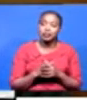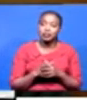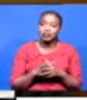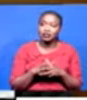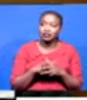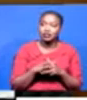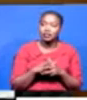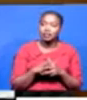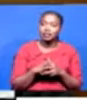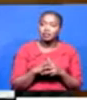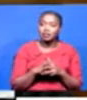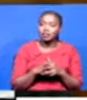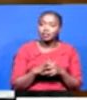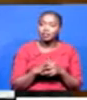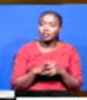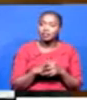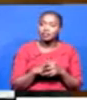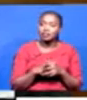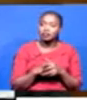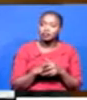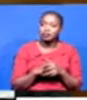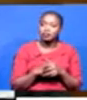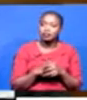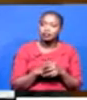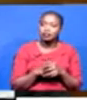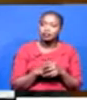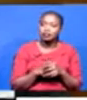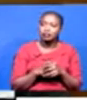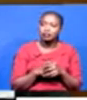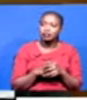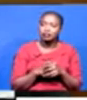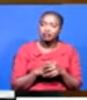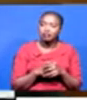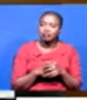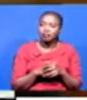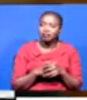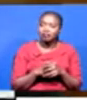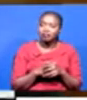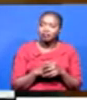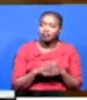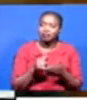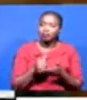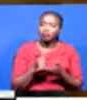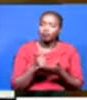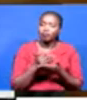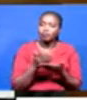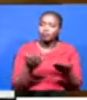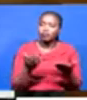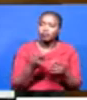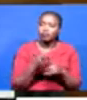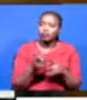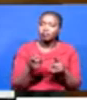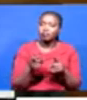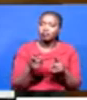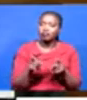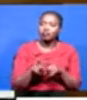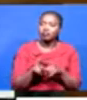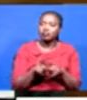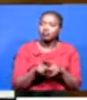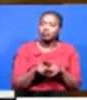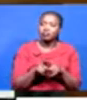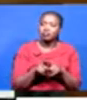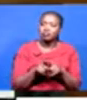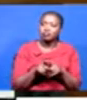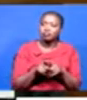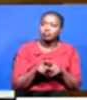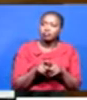carries the load. A lot of the times behind the scenes. But if it wasn't for him, I wouldn't have even made through